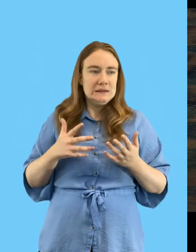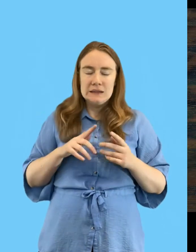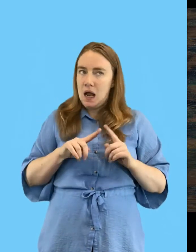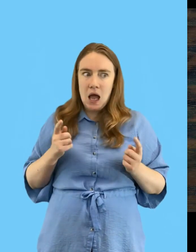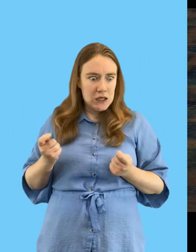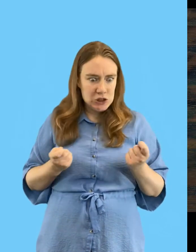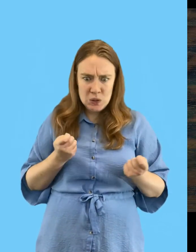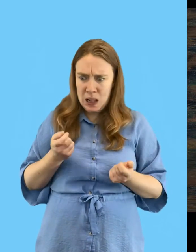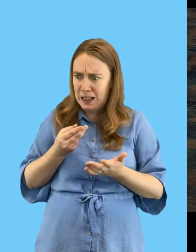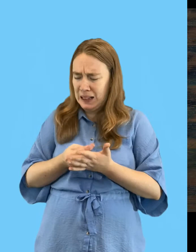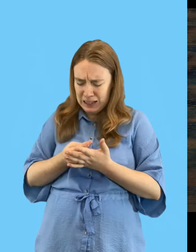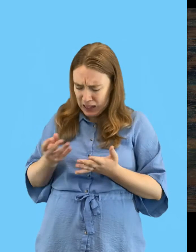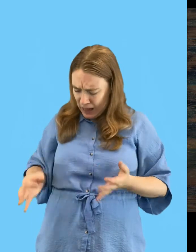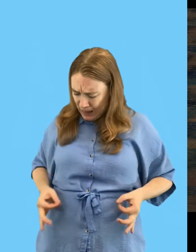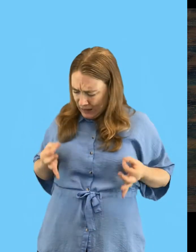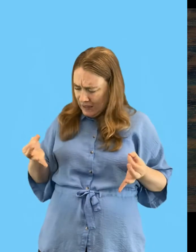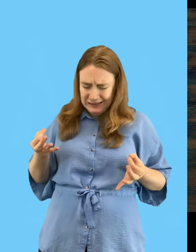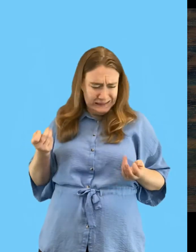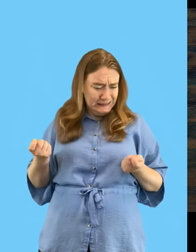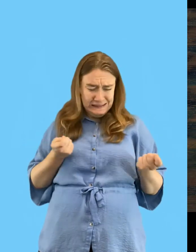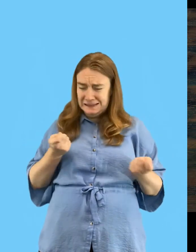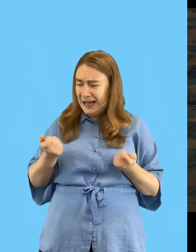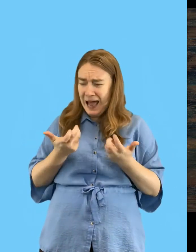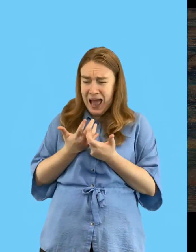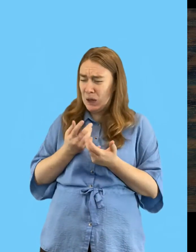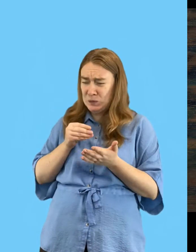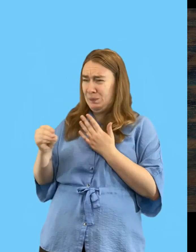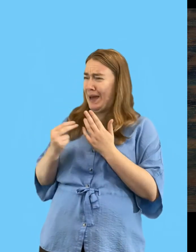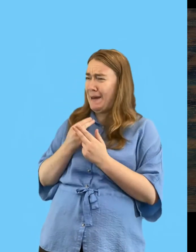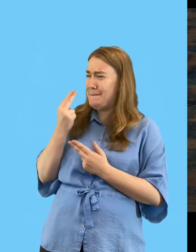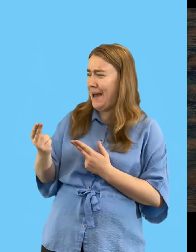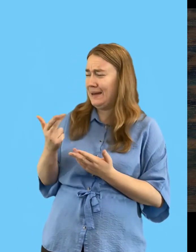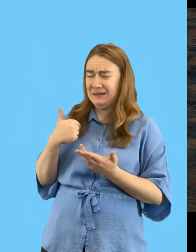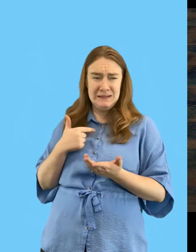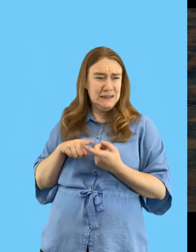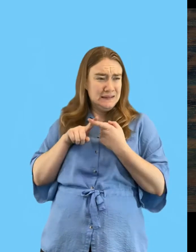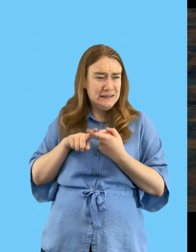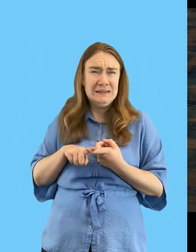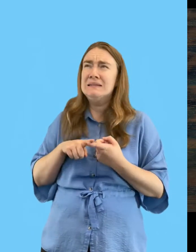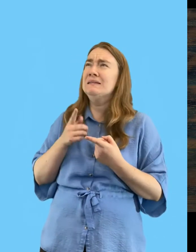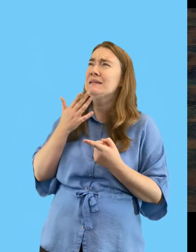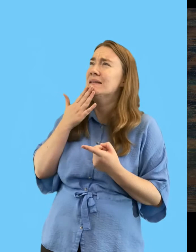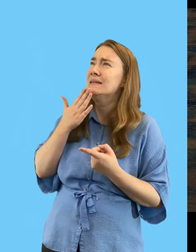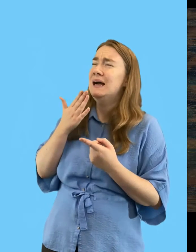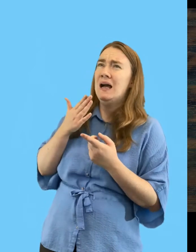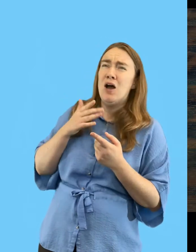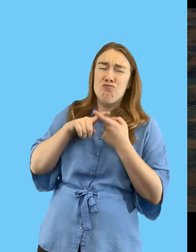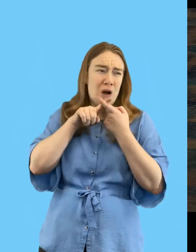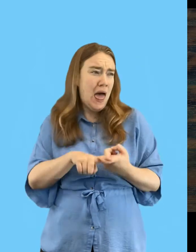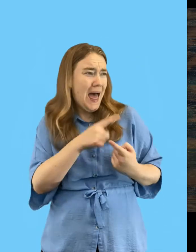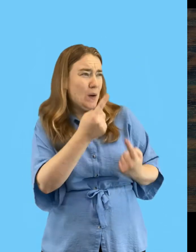control, in debt that you've been unable to pay back, in debt so that you are dependent on the mercy of others.